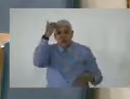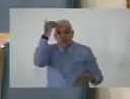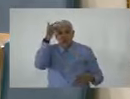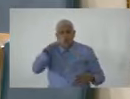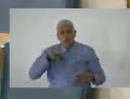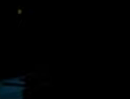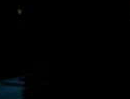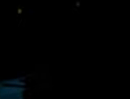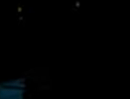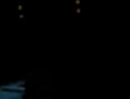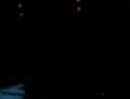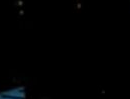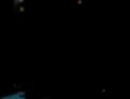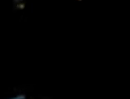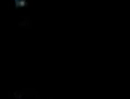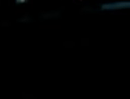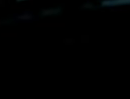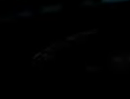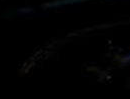it.